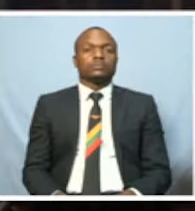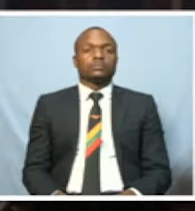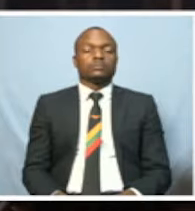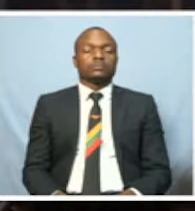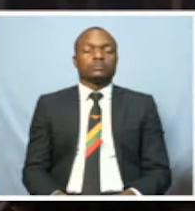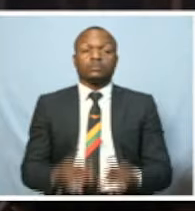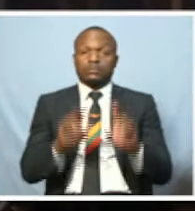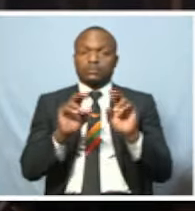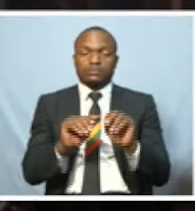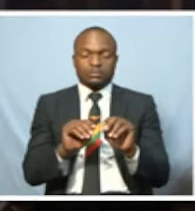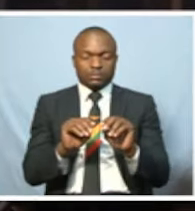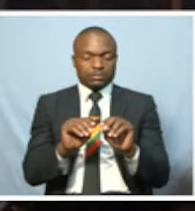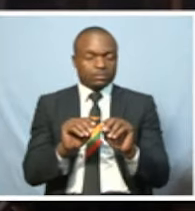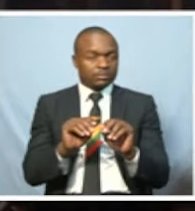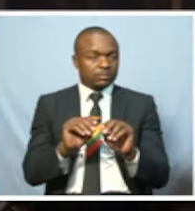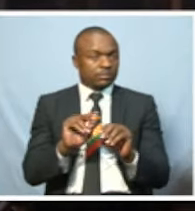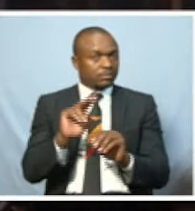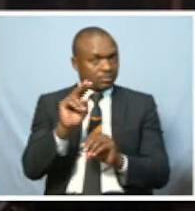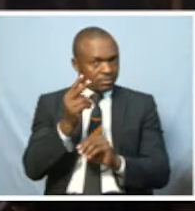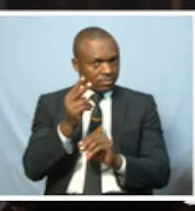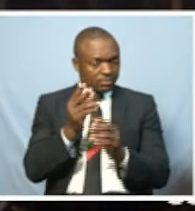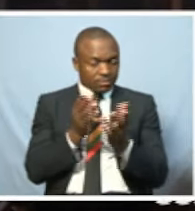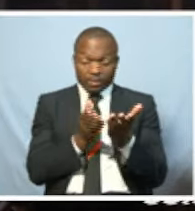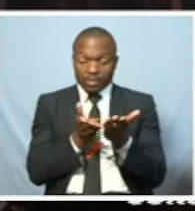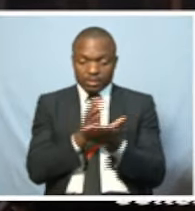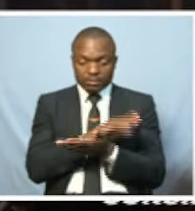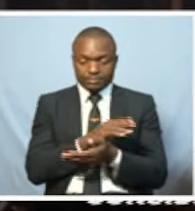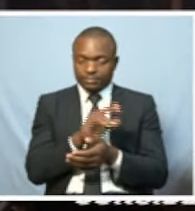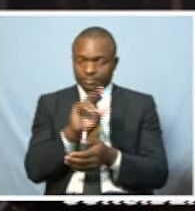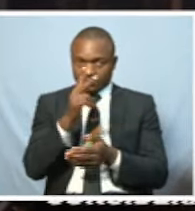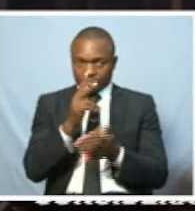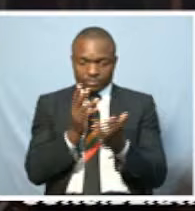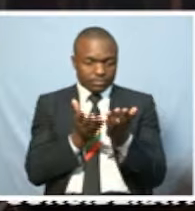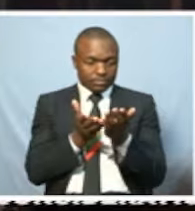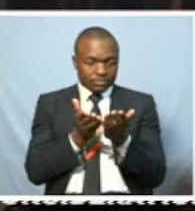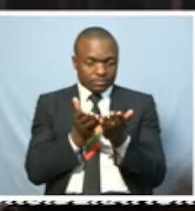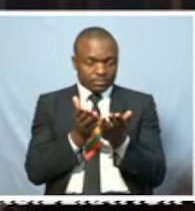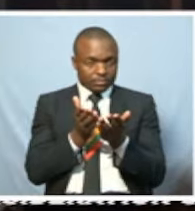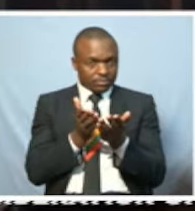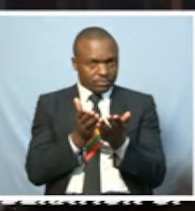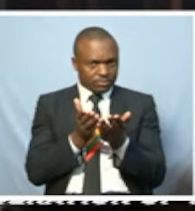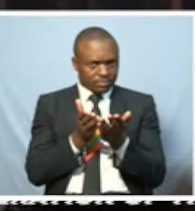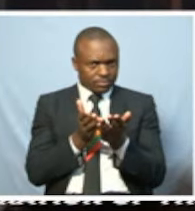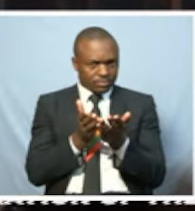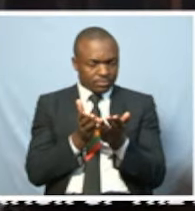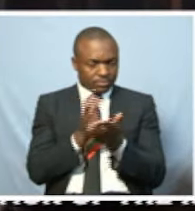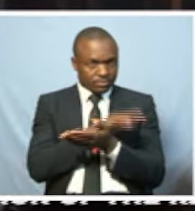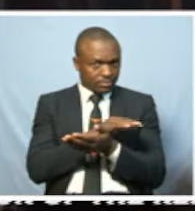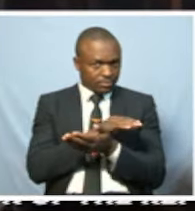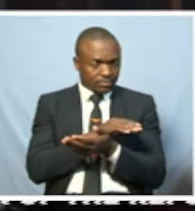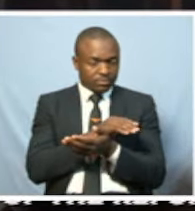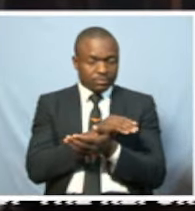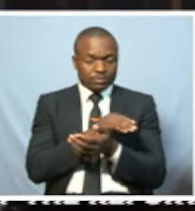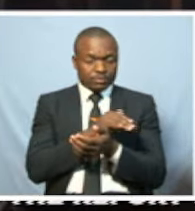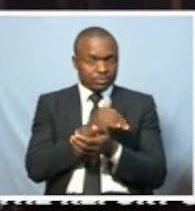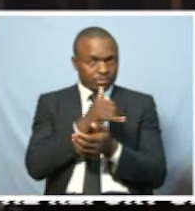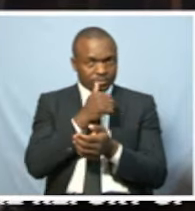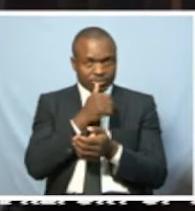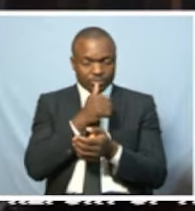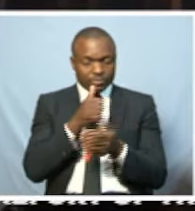No, the second page, the third page actually, a letter of acceptance. When the employer